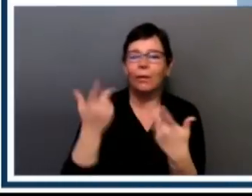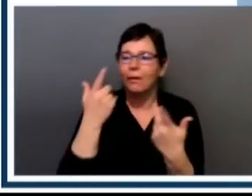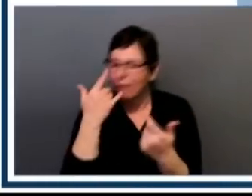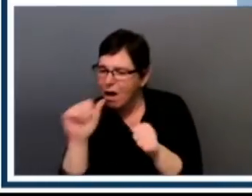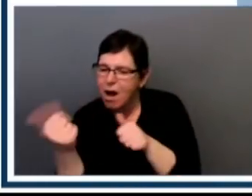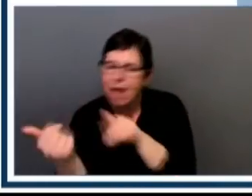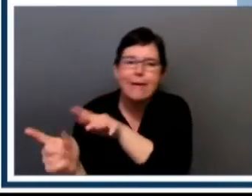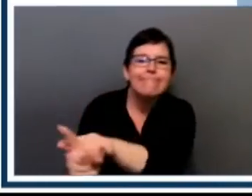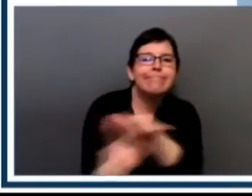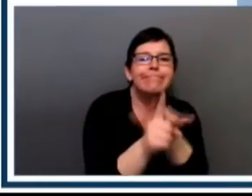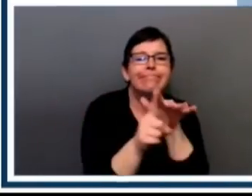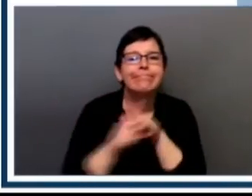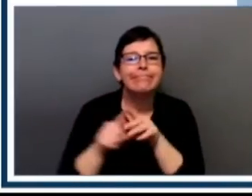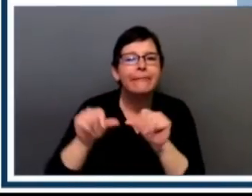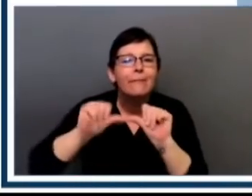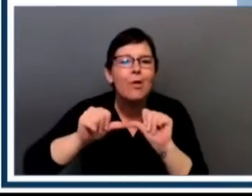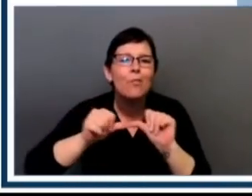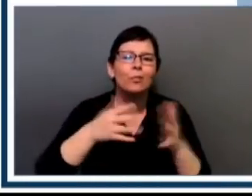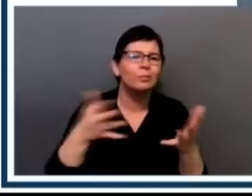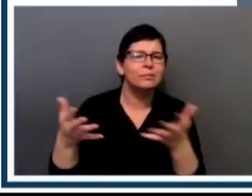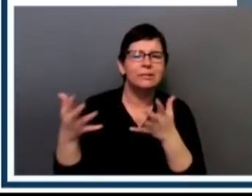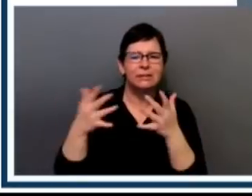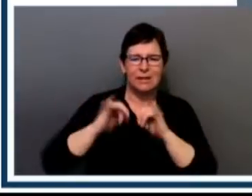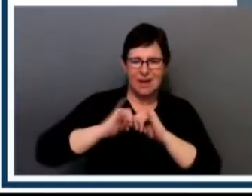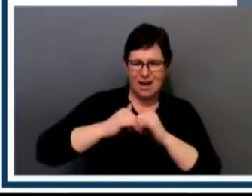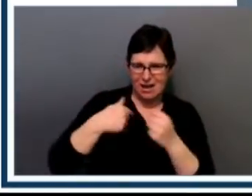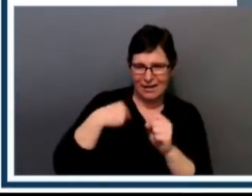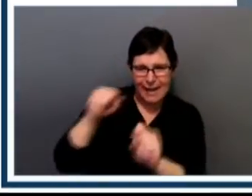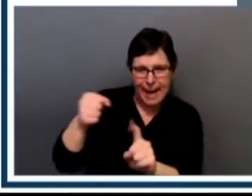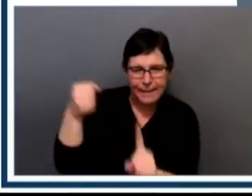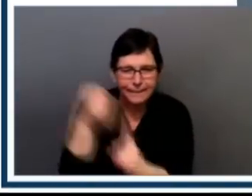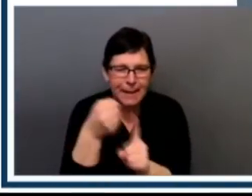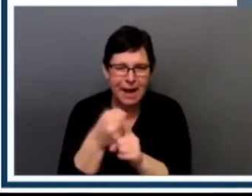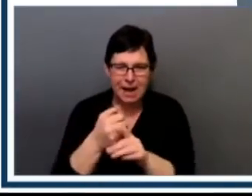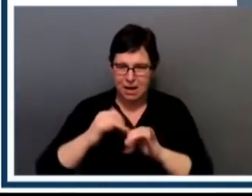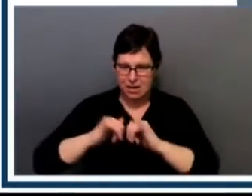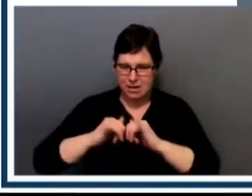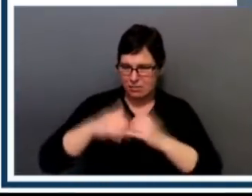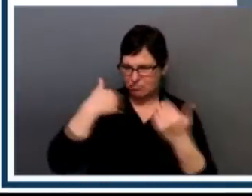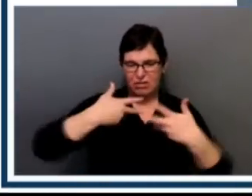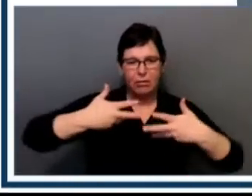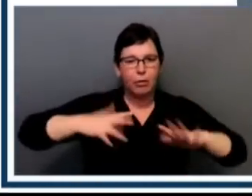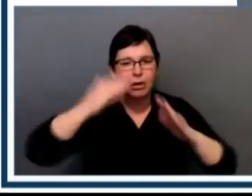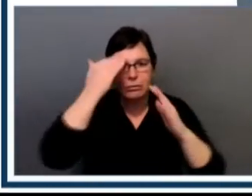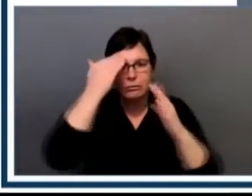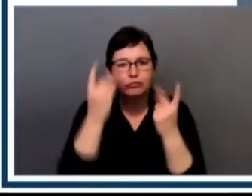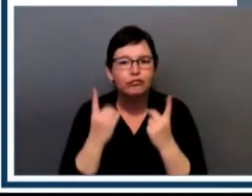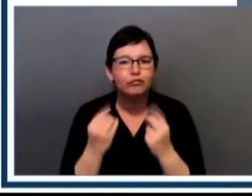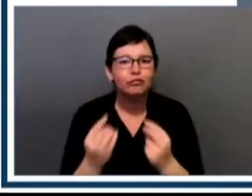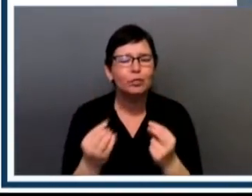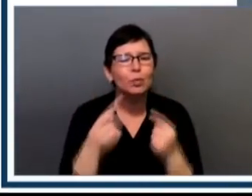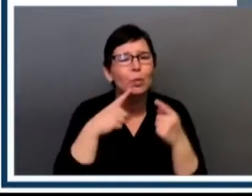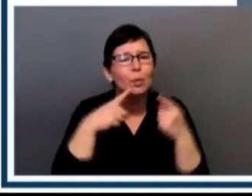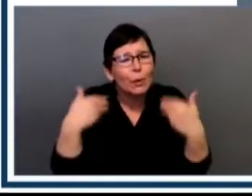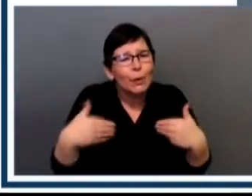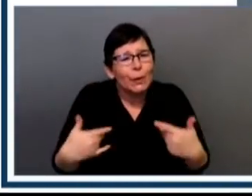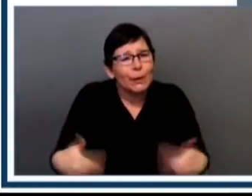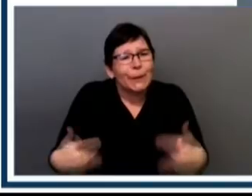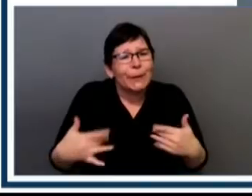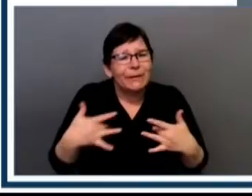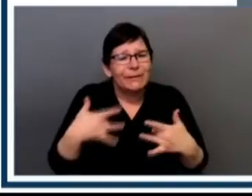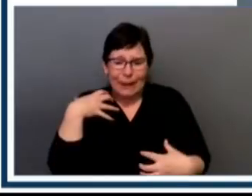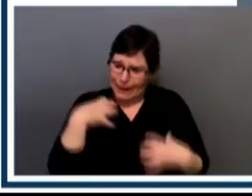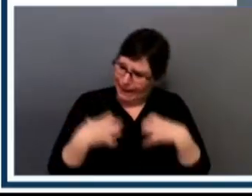thoughts and emotions in my head. Go ahead, Callum, with your follow-up. Premier, both of you gentlemen alluded to